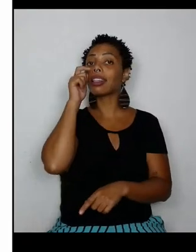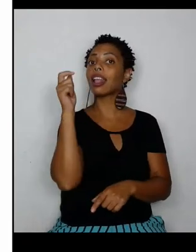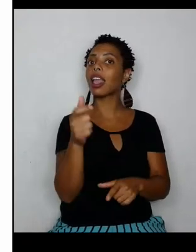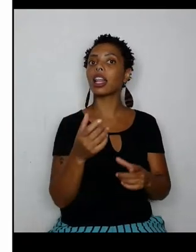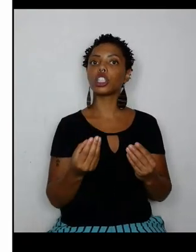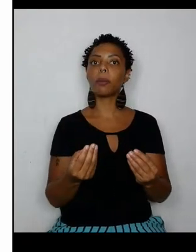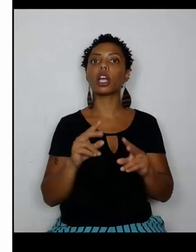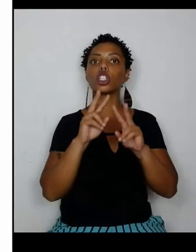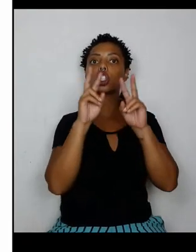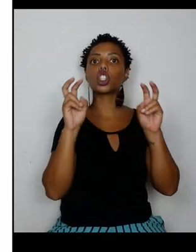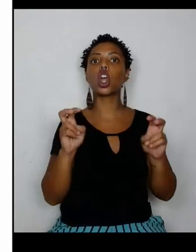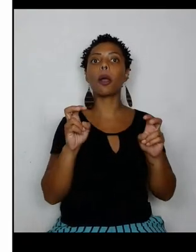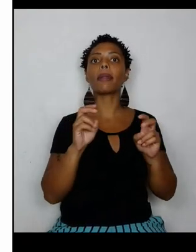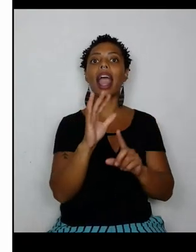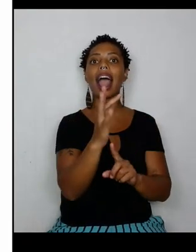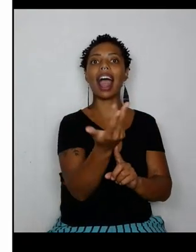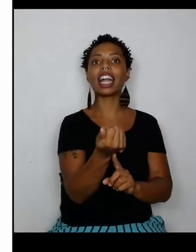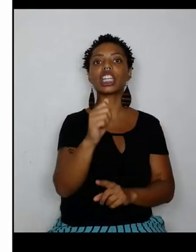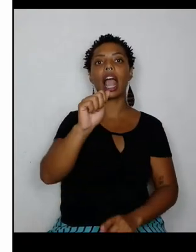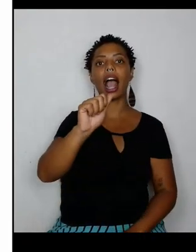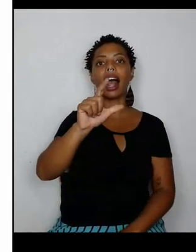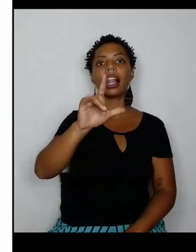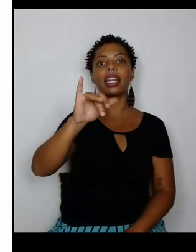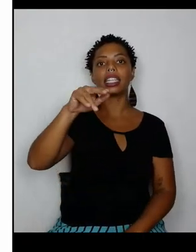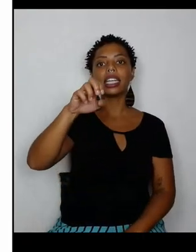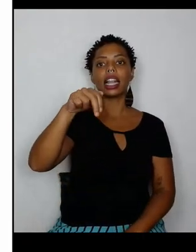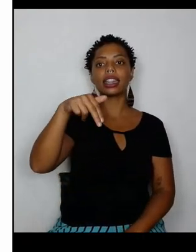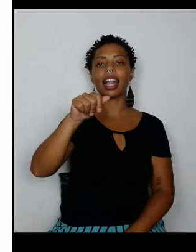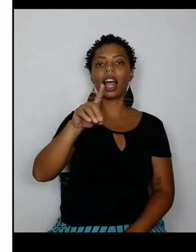interest in the idea of the art